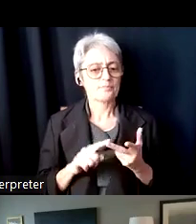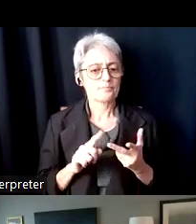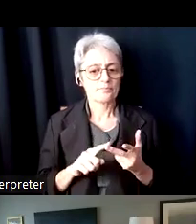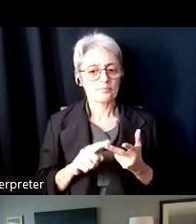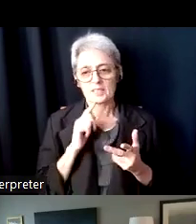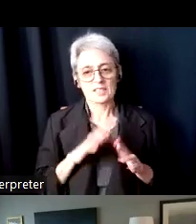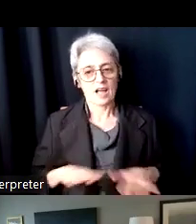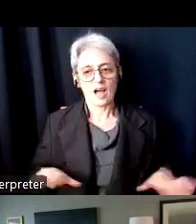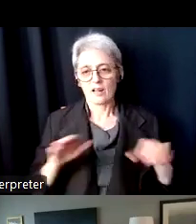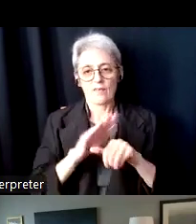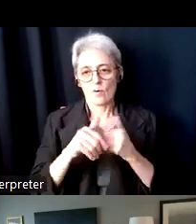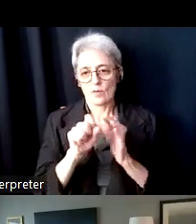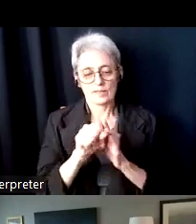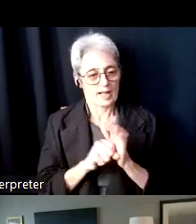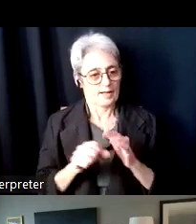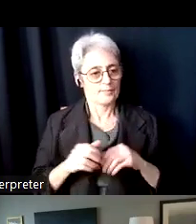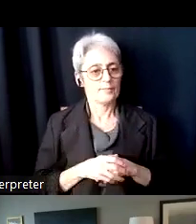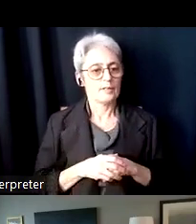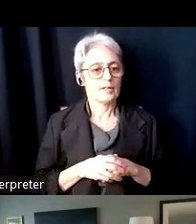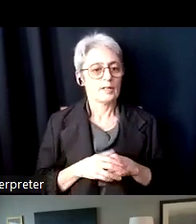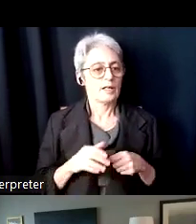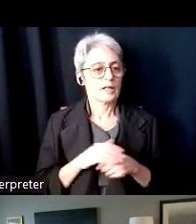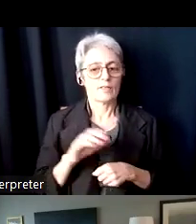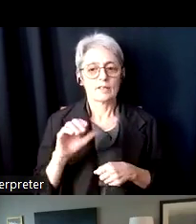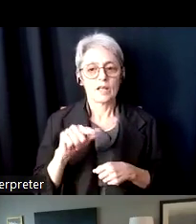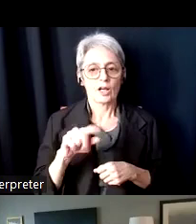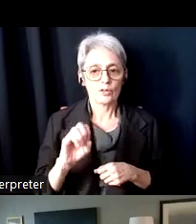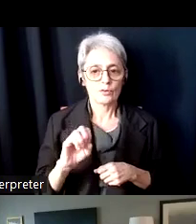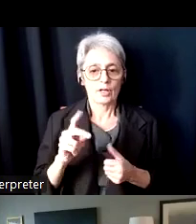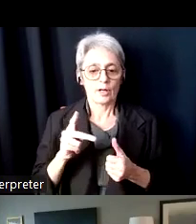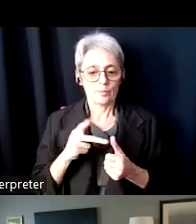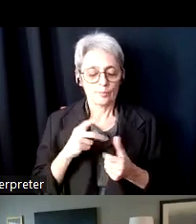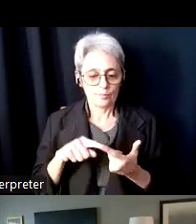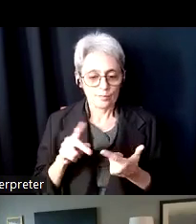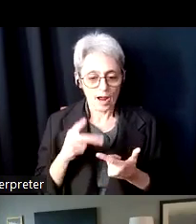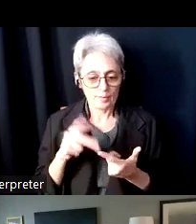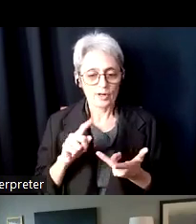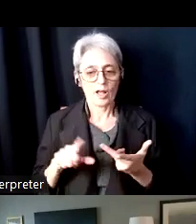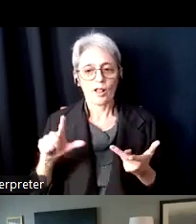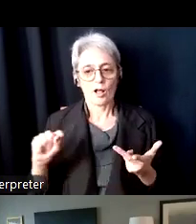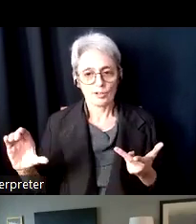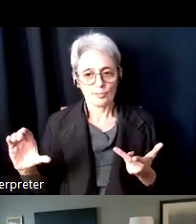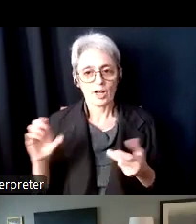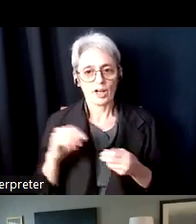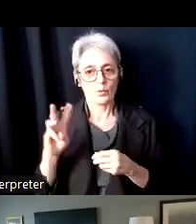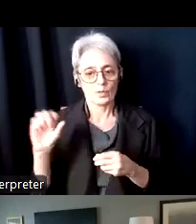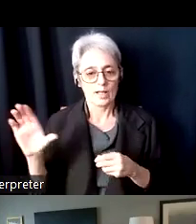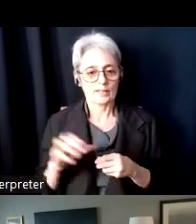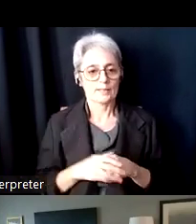and it covers acute and primary and long-term support services in Wisconsin. You can see on the right-hand side